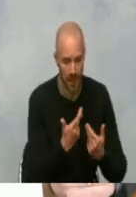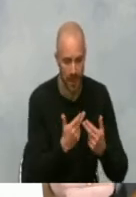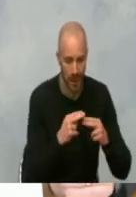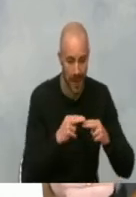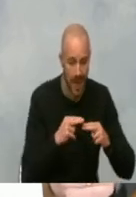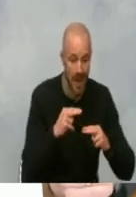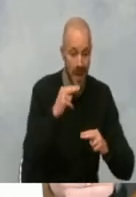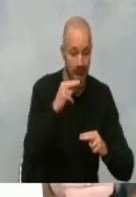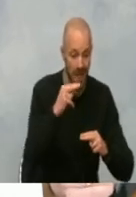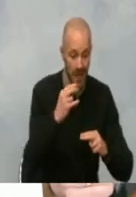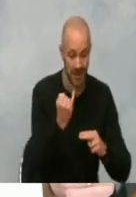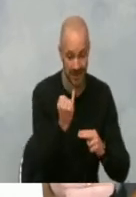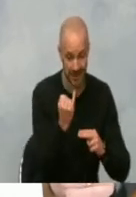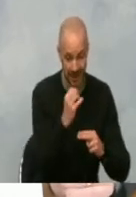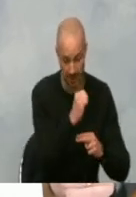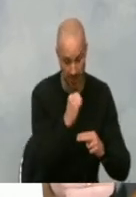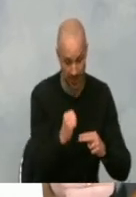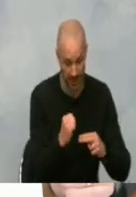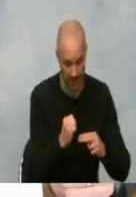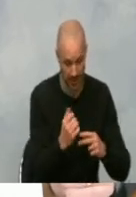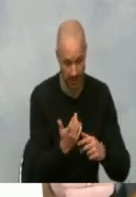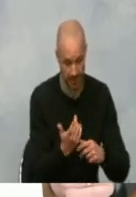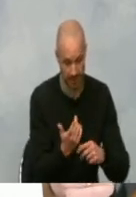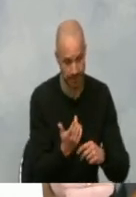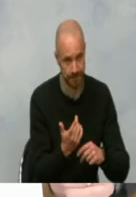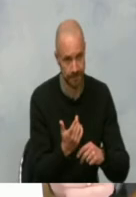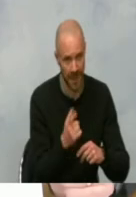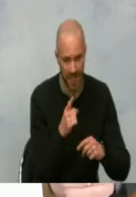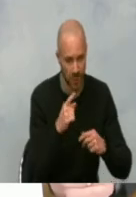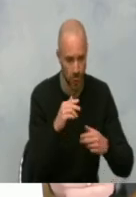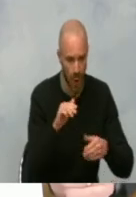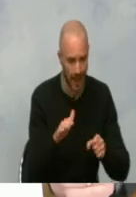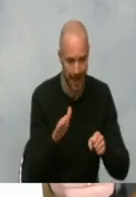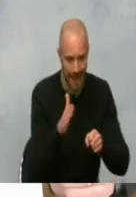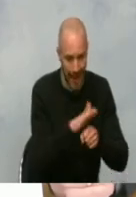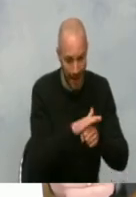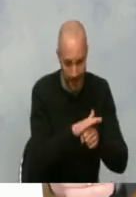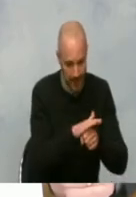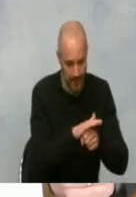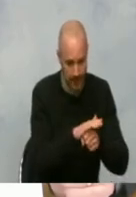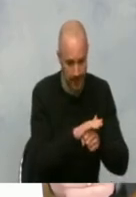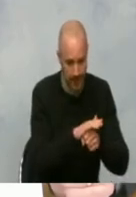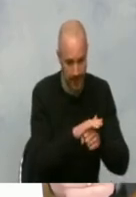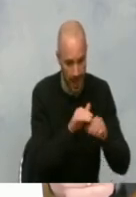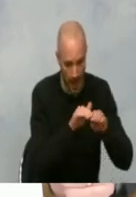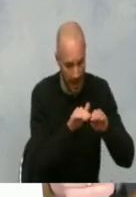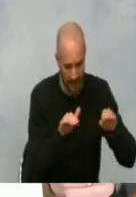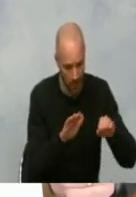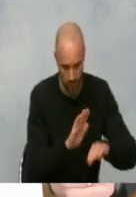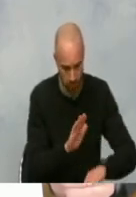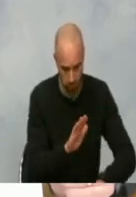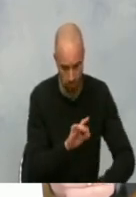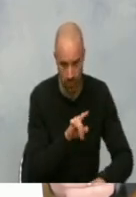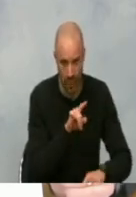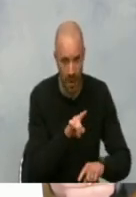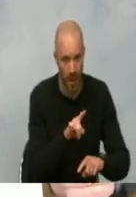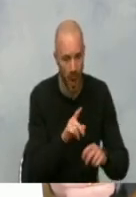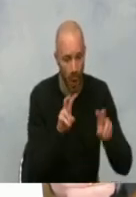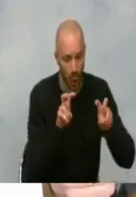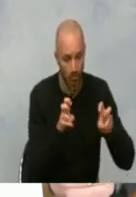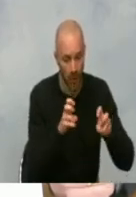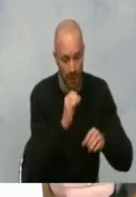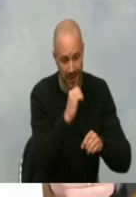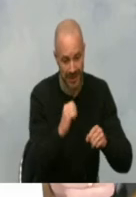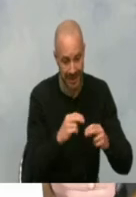than that 6%. This isn't capped at a particular level. But we've quoted percentage increases from